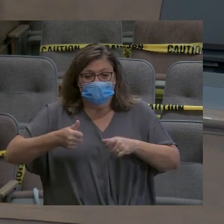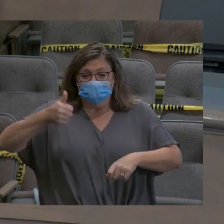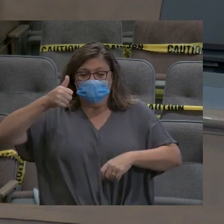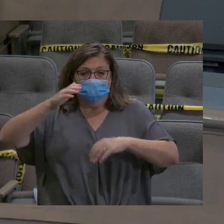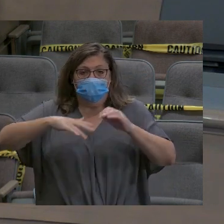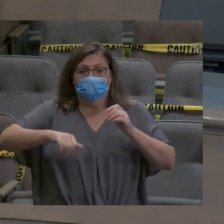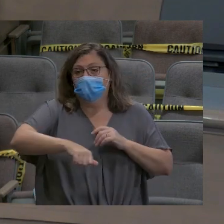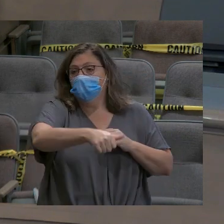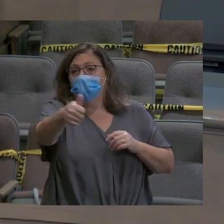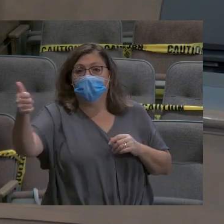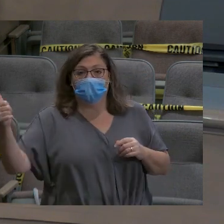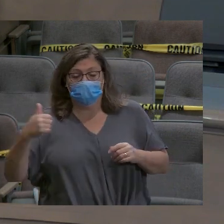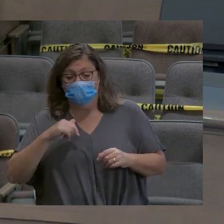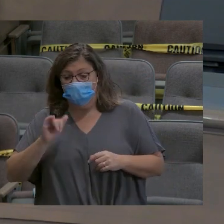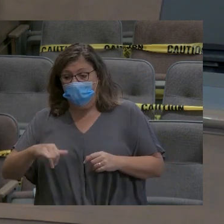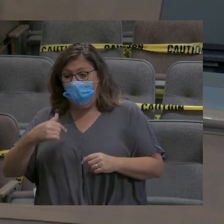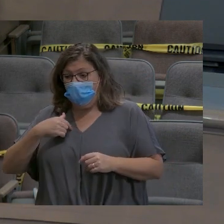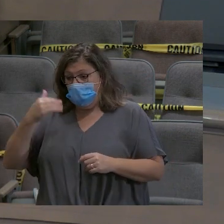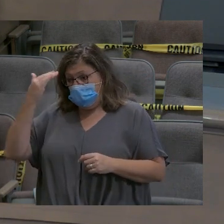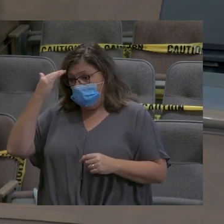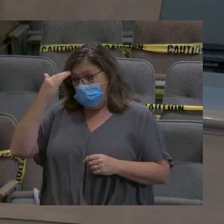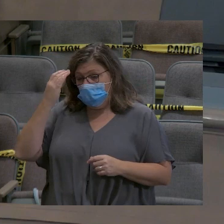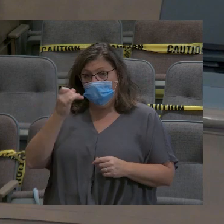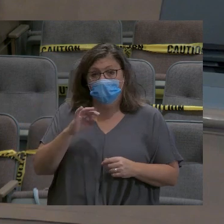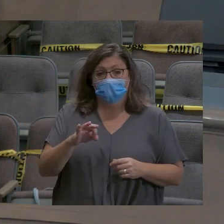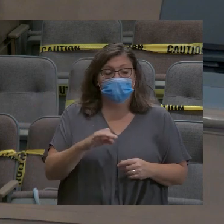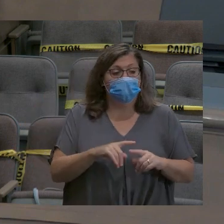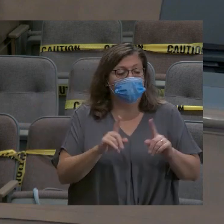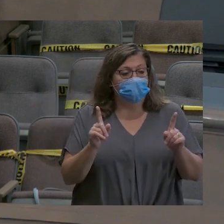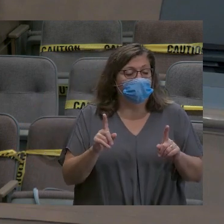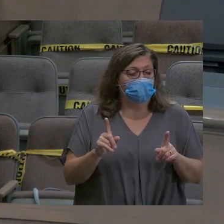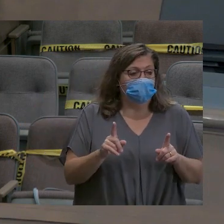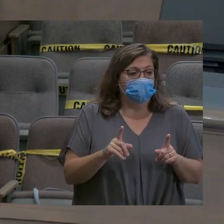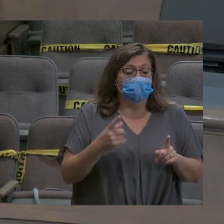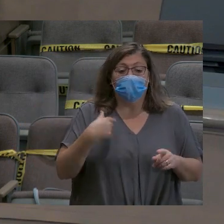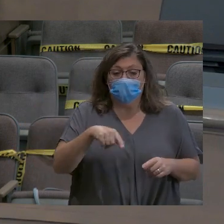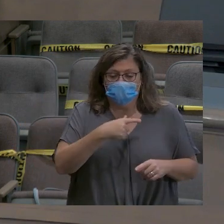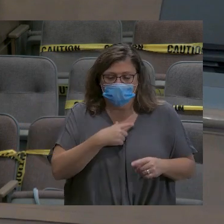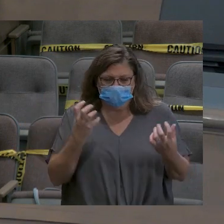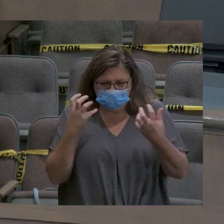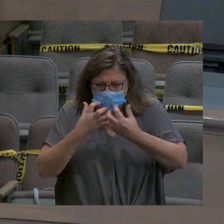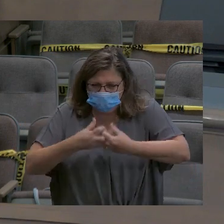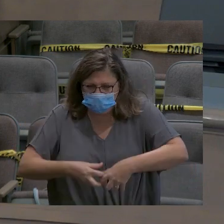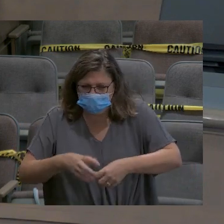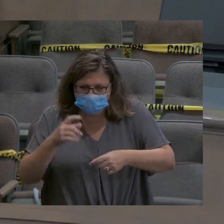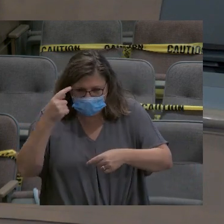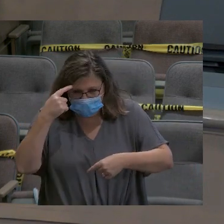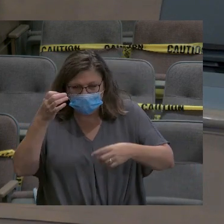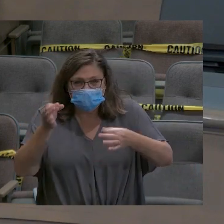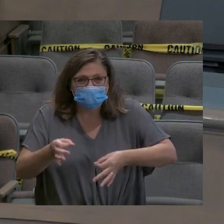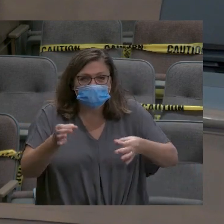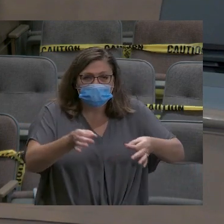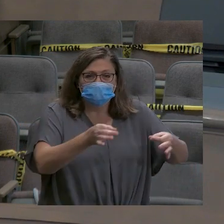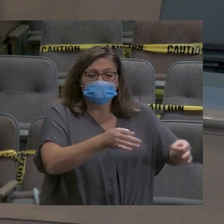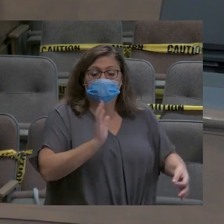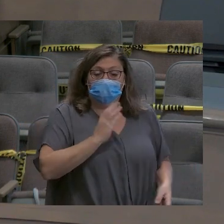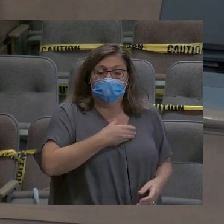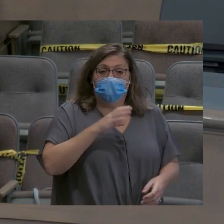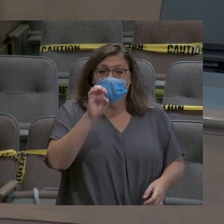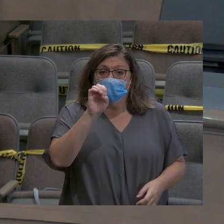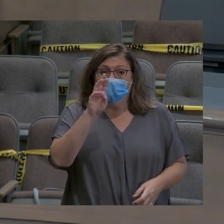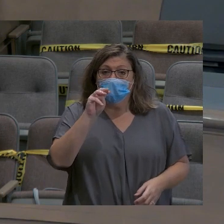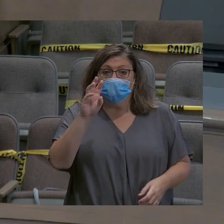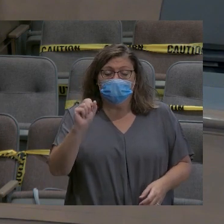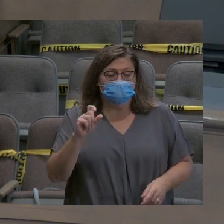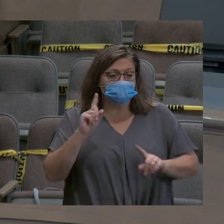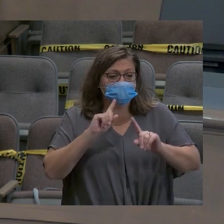We worked hard. We took swift action. Our community pulled together. Our first responders did an outstanding job. Healthcare